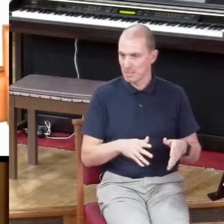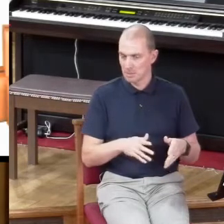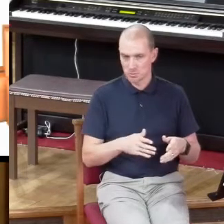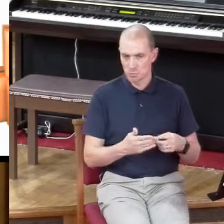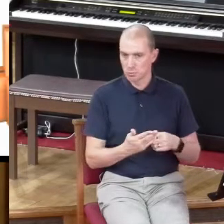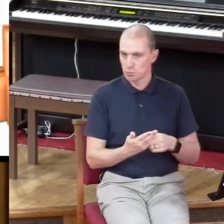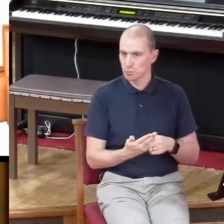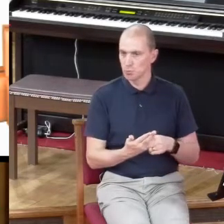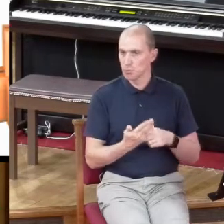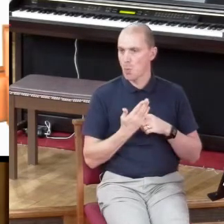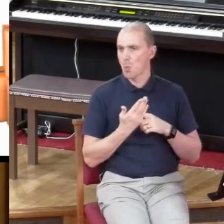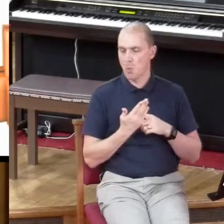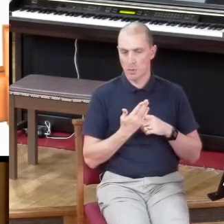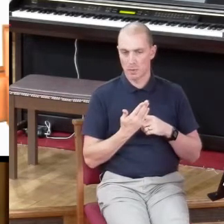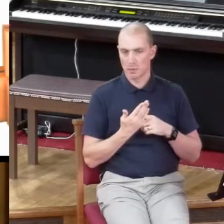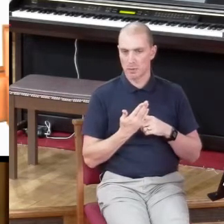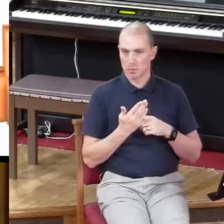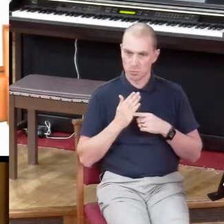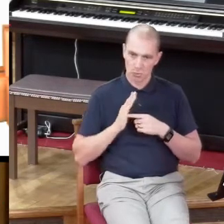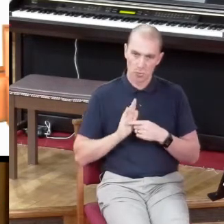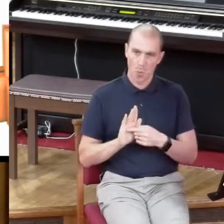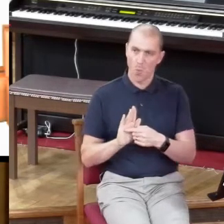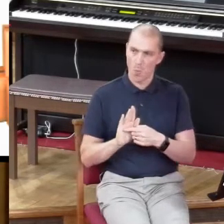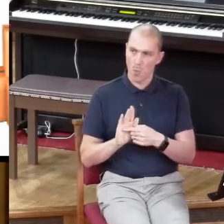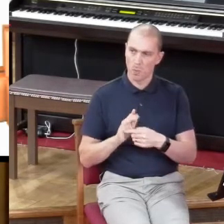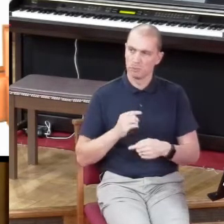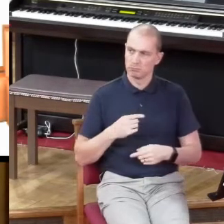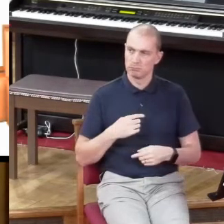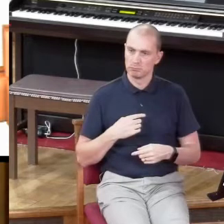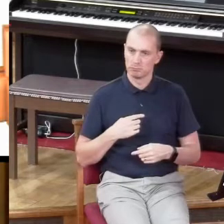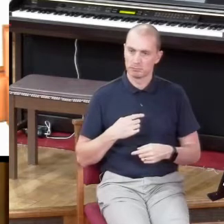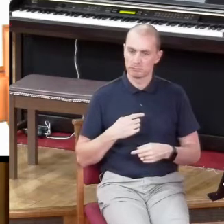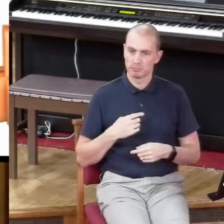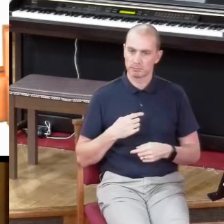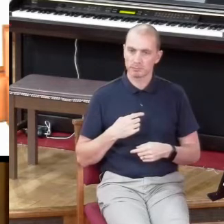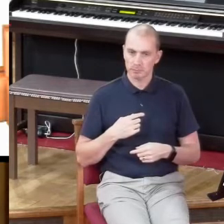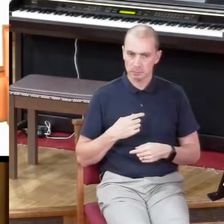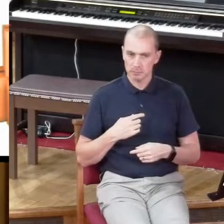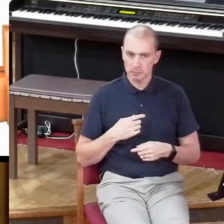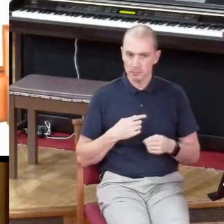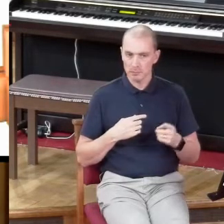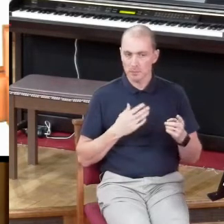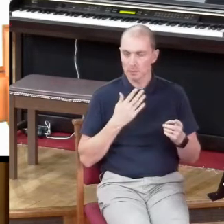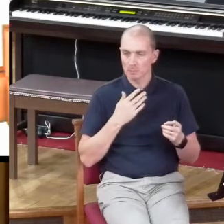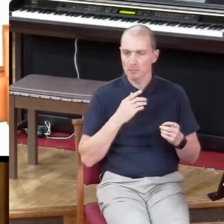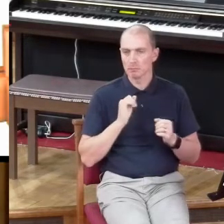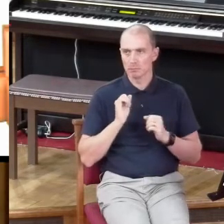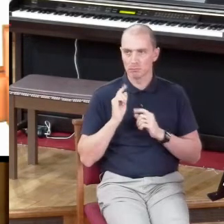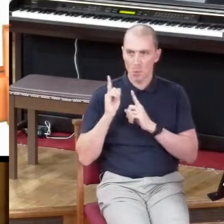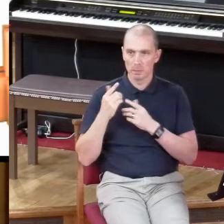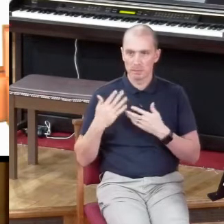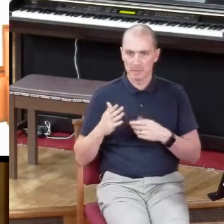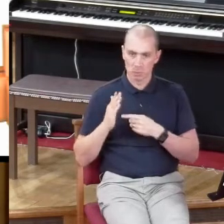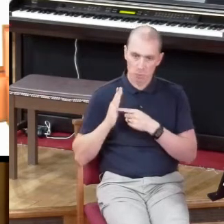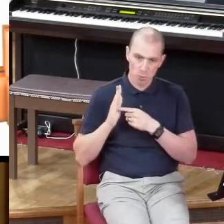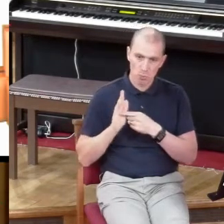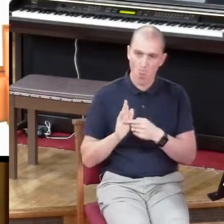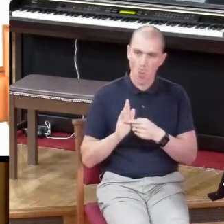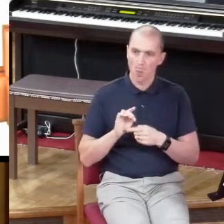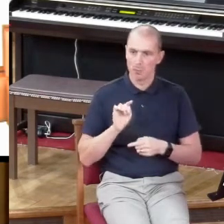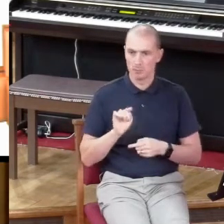God has revealed we cannot just dismiss. Things like the deity of his own son, Jesus, and therefore the